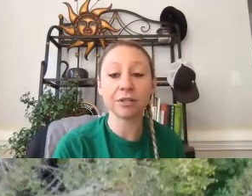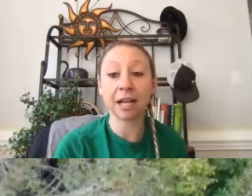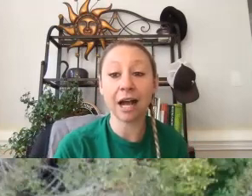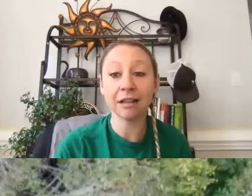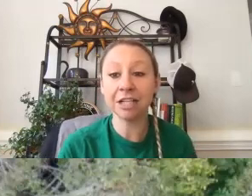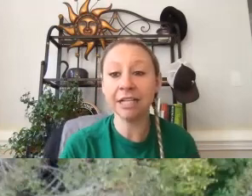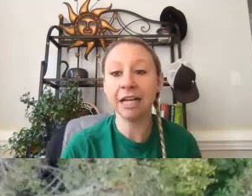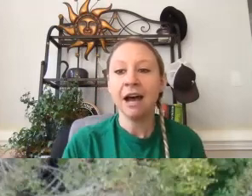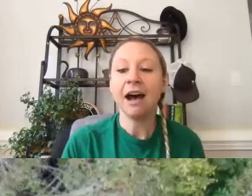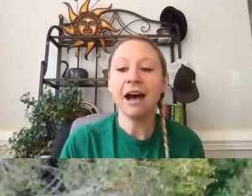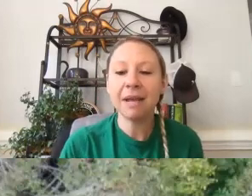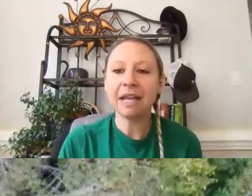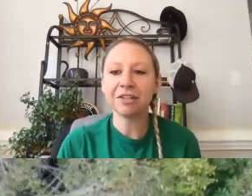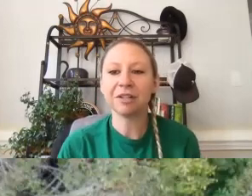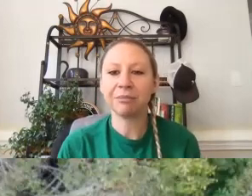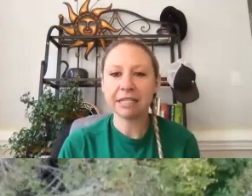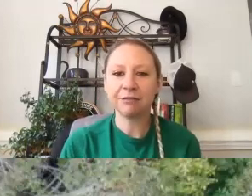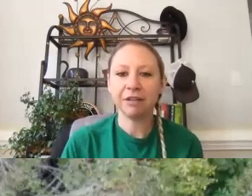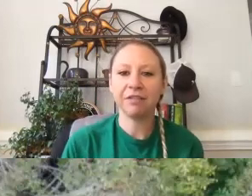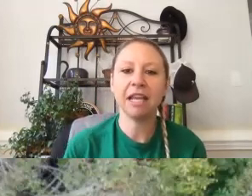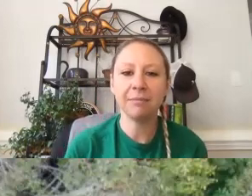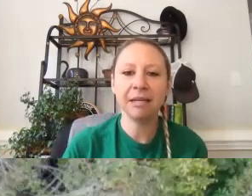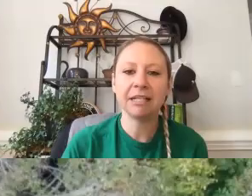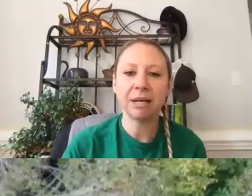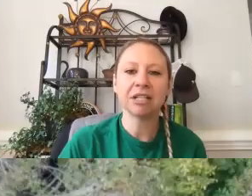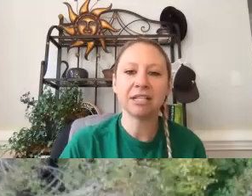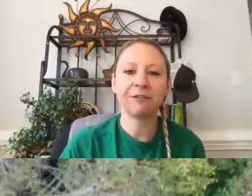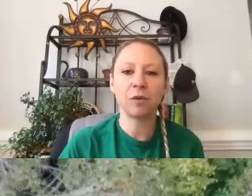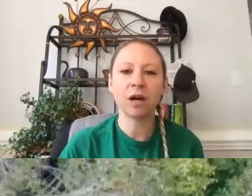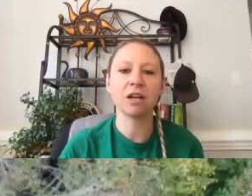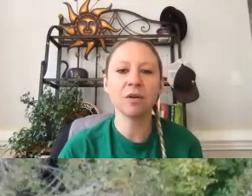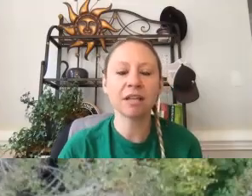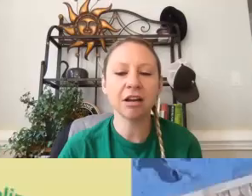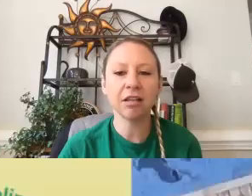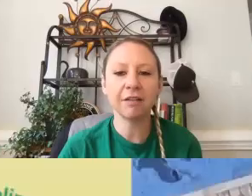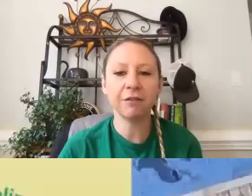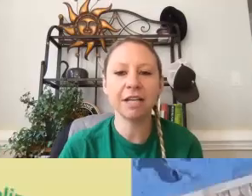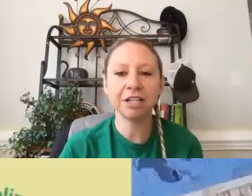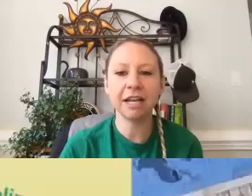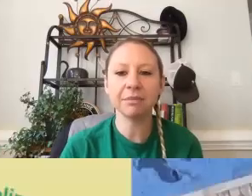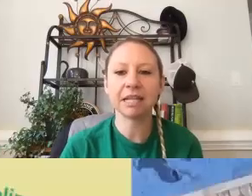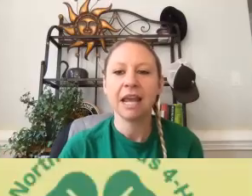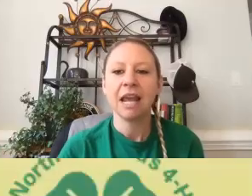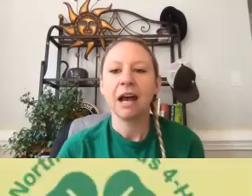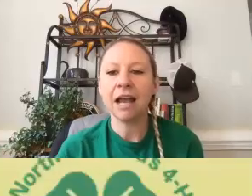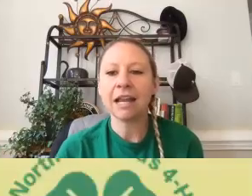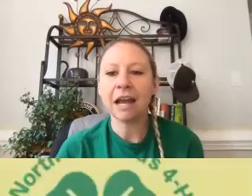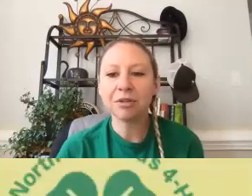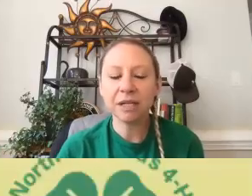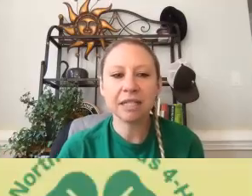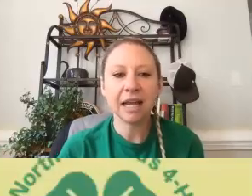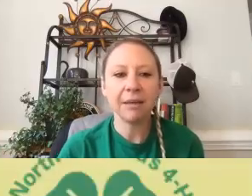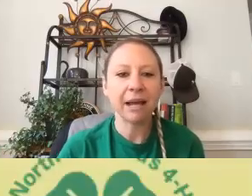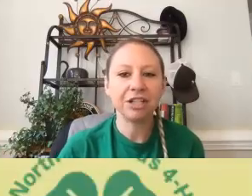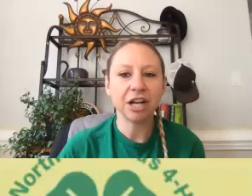coastal ecology. I'm Angela Brisson, one of the camping specialists for North Carolina 4-H camps. And I'm